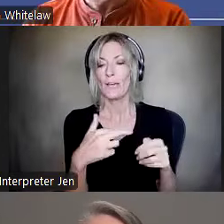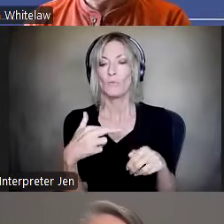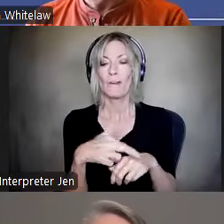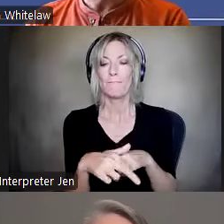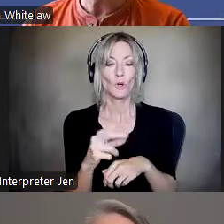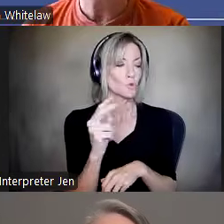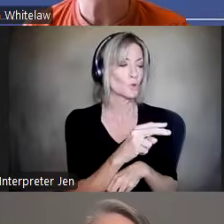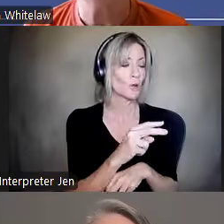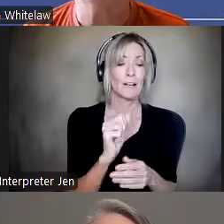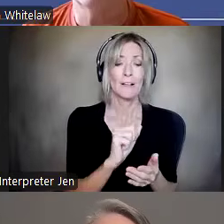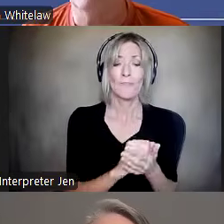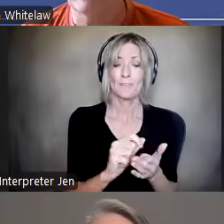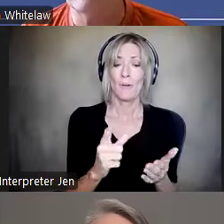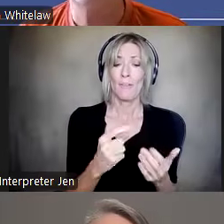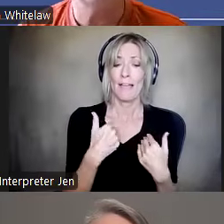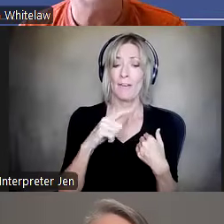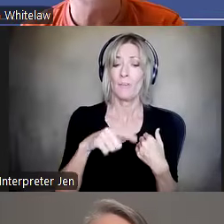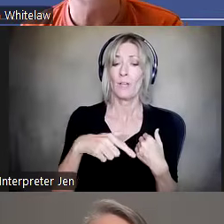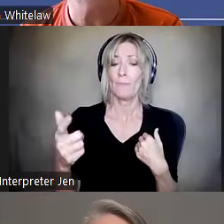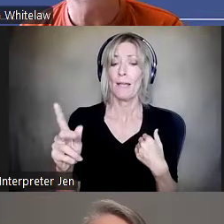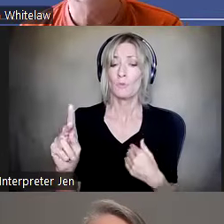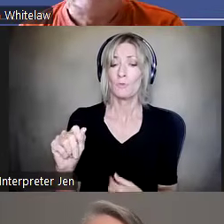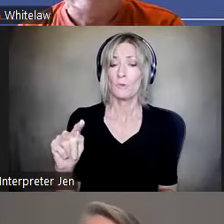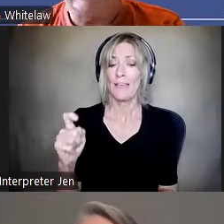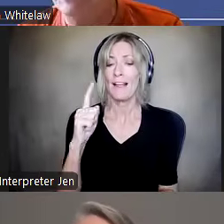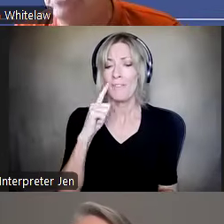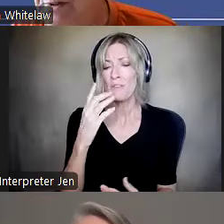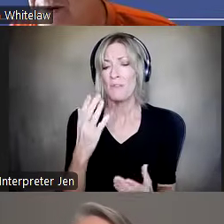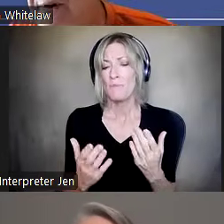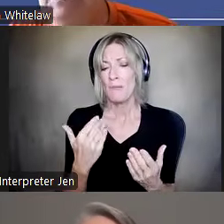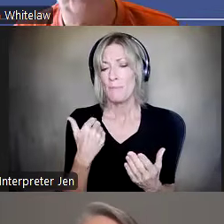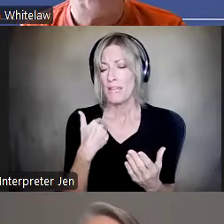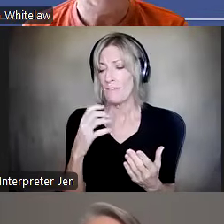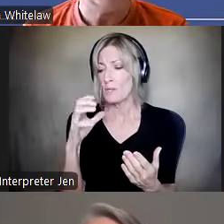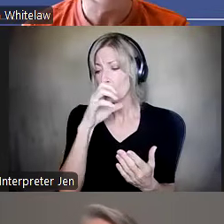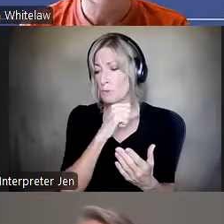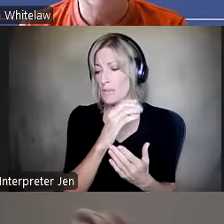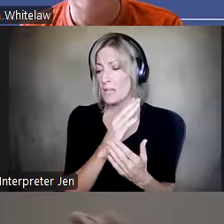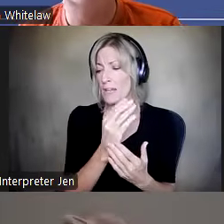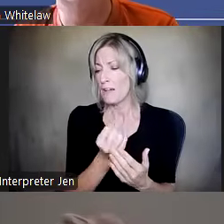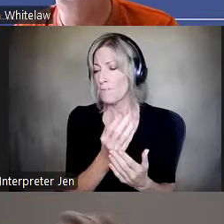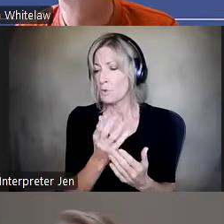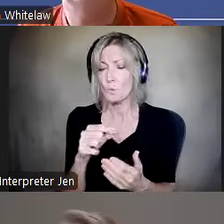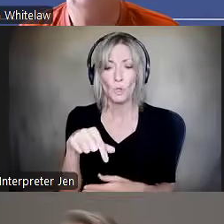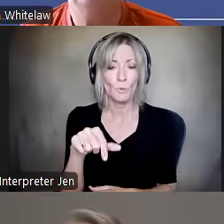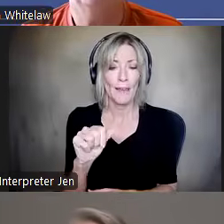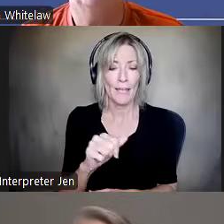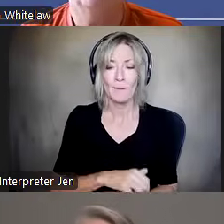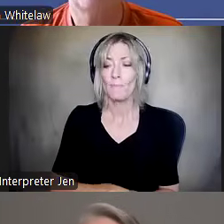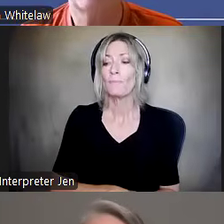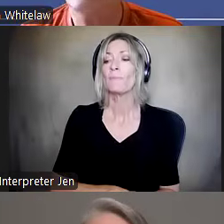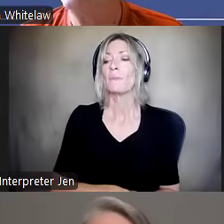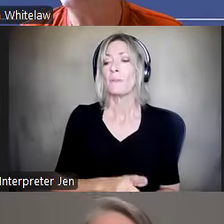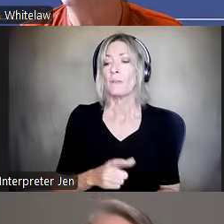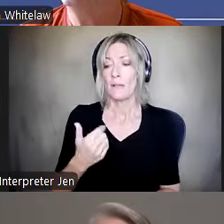all I have, and I'm going to give it back to Kate. And I think we probably will do some. I'm assuming we might do a few questions. Yes, we have time for